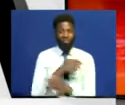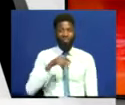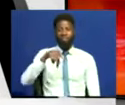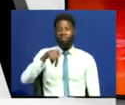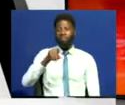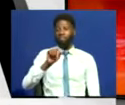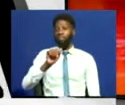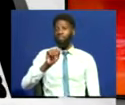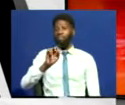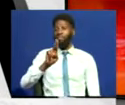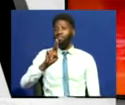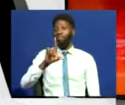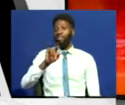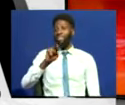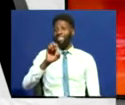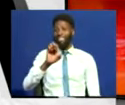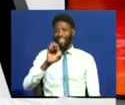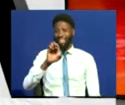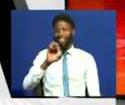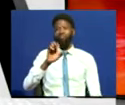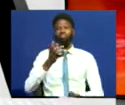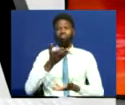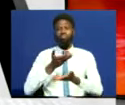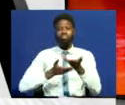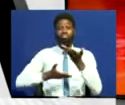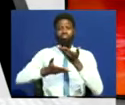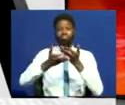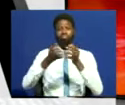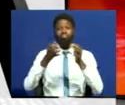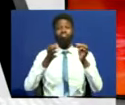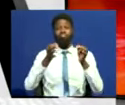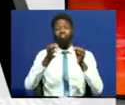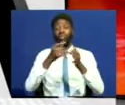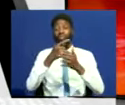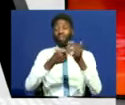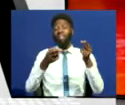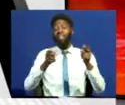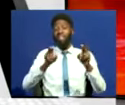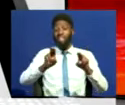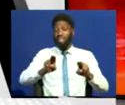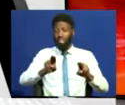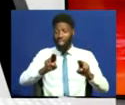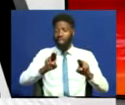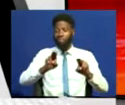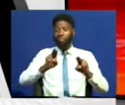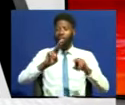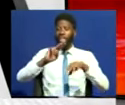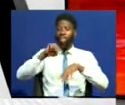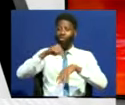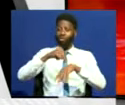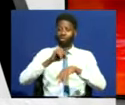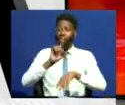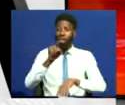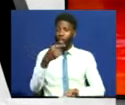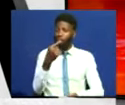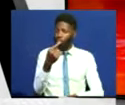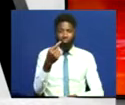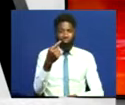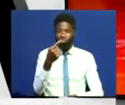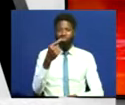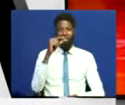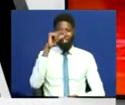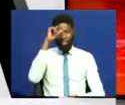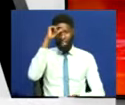discussing what has been concern to not just the nation, but to civil societies, government institutions, and we'll be speaking to some of them